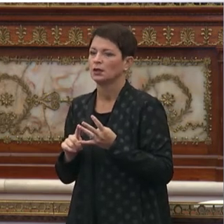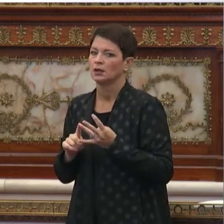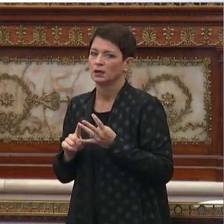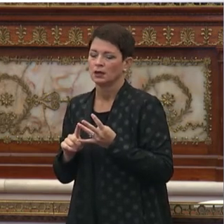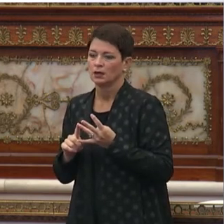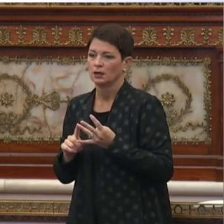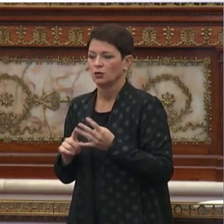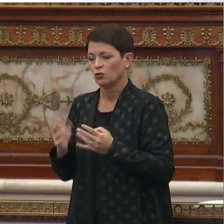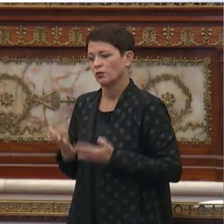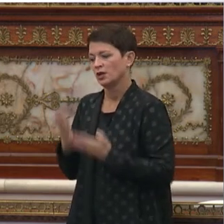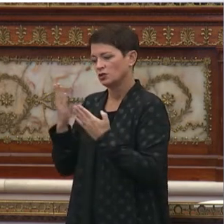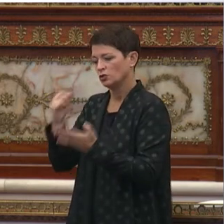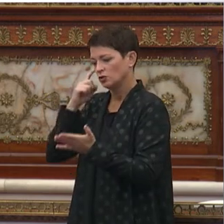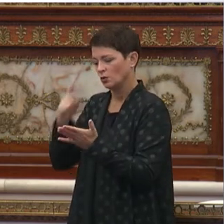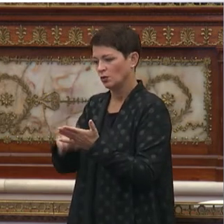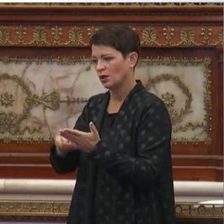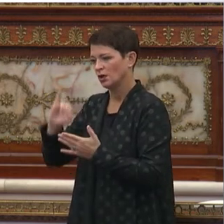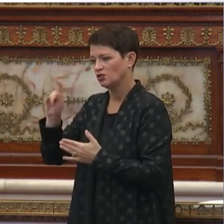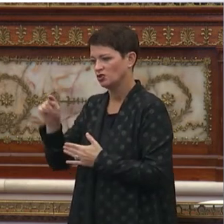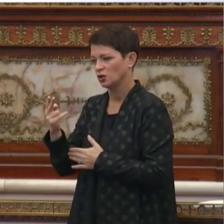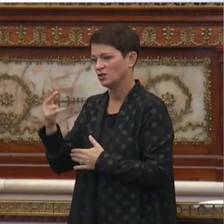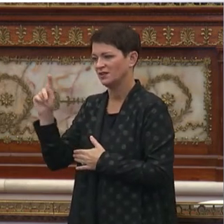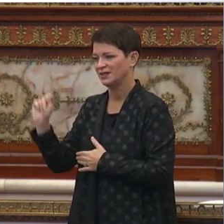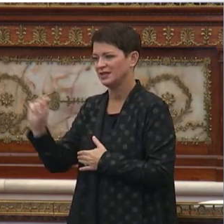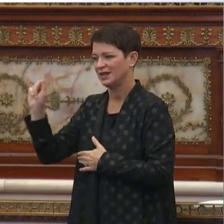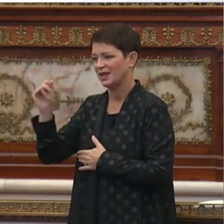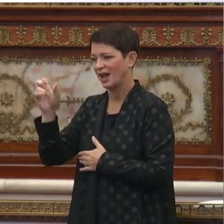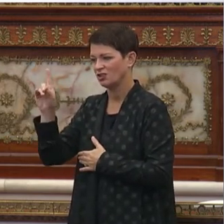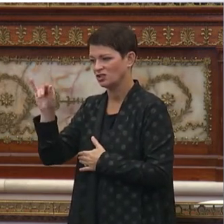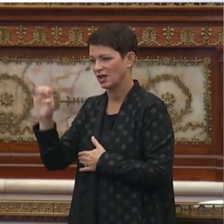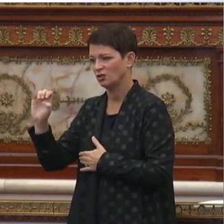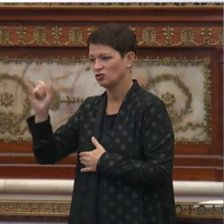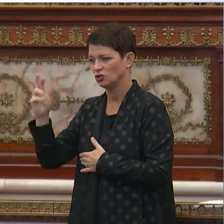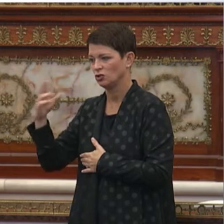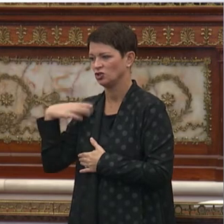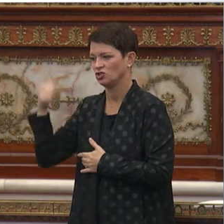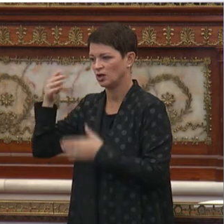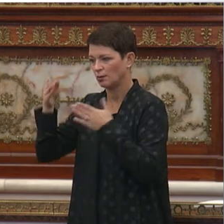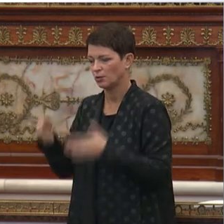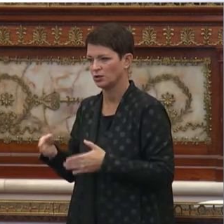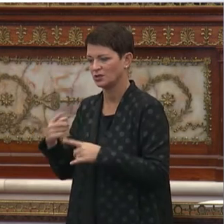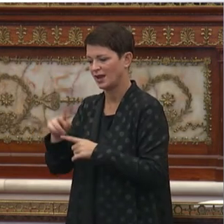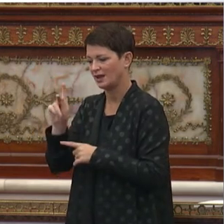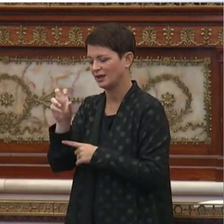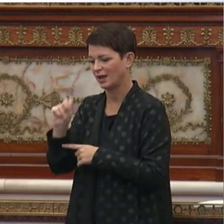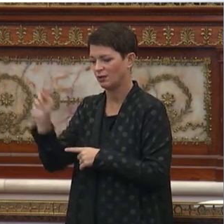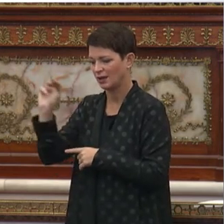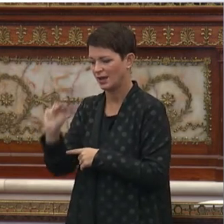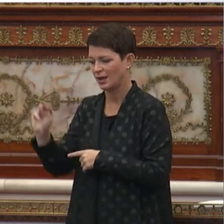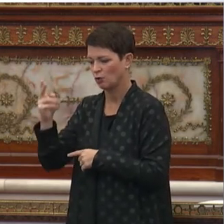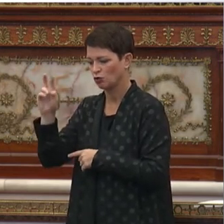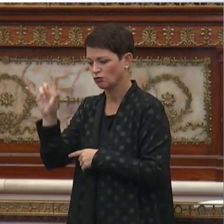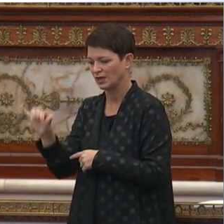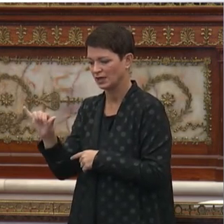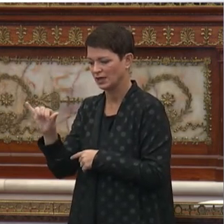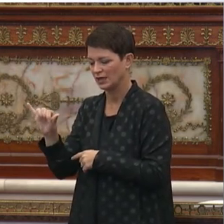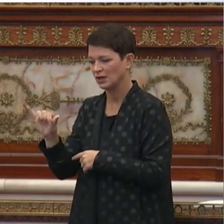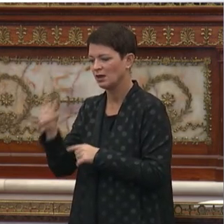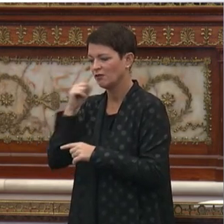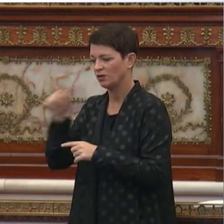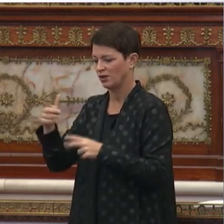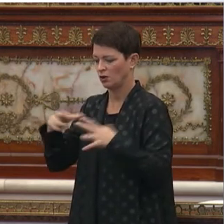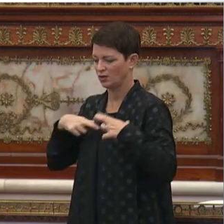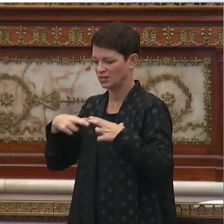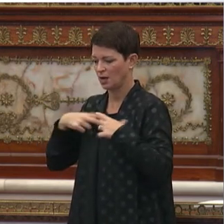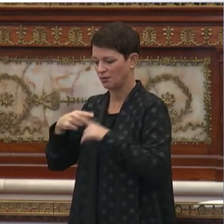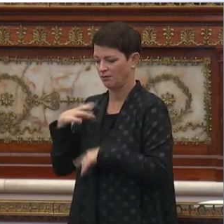calendar. And a resolution recognizing Joseph T. Ashdale Jr., Chairman, and Karen M. Wrigley upon their retirement